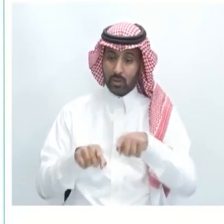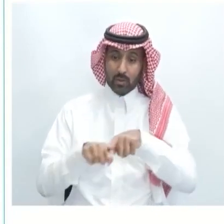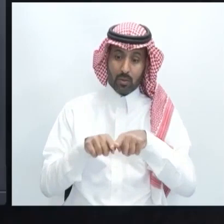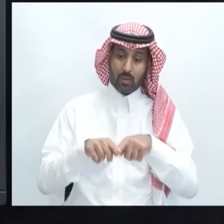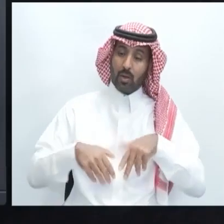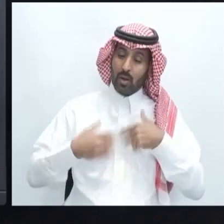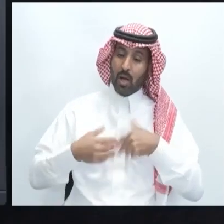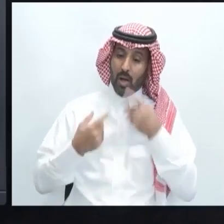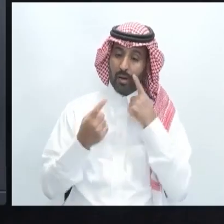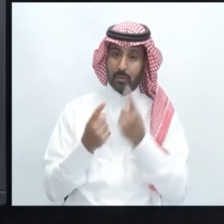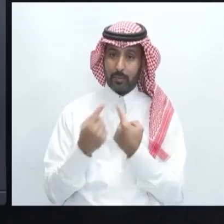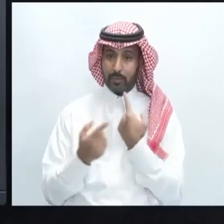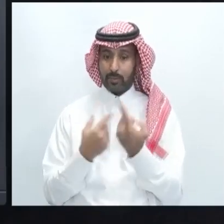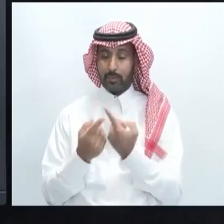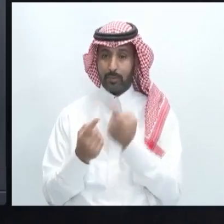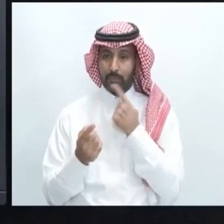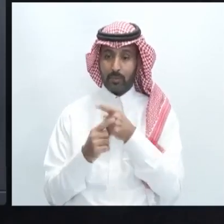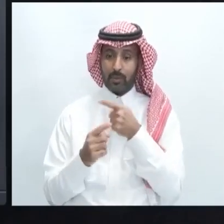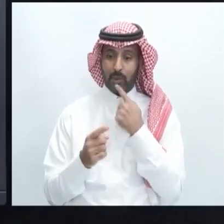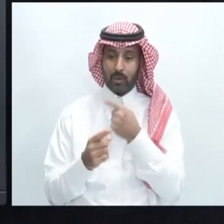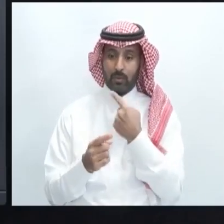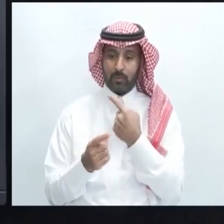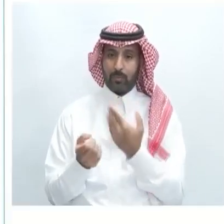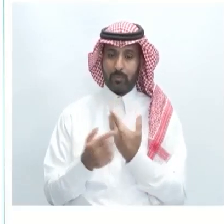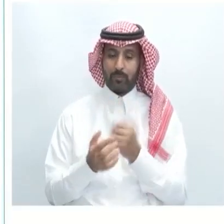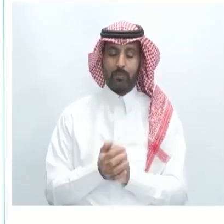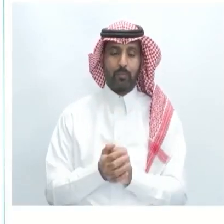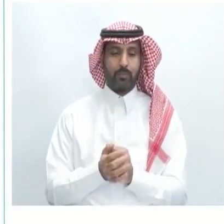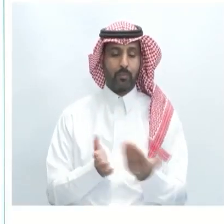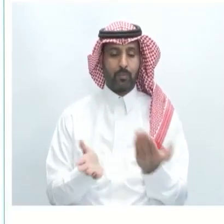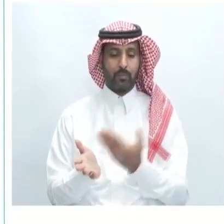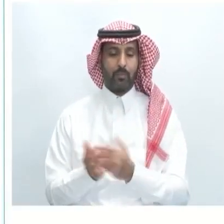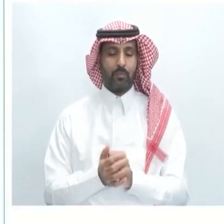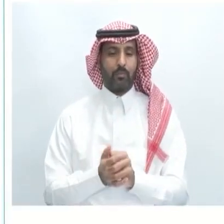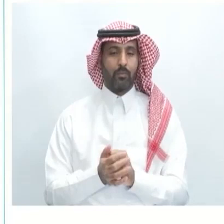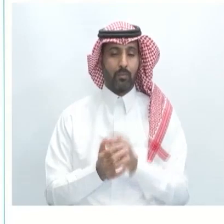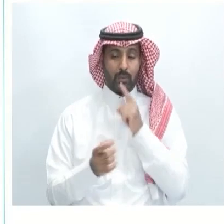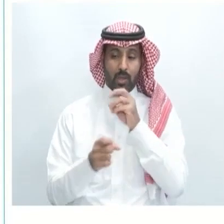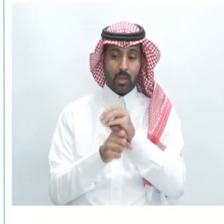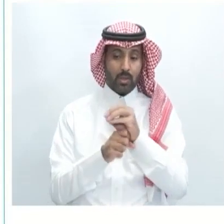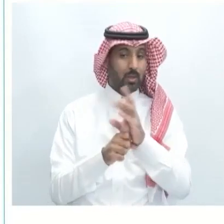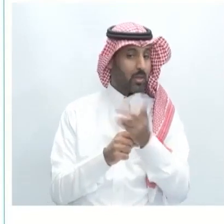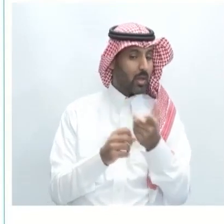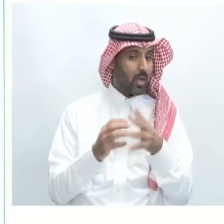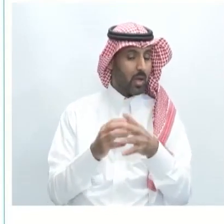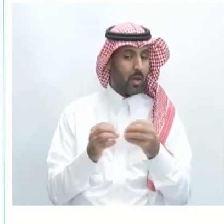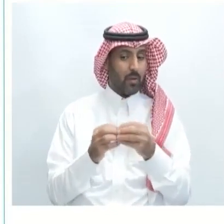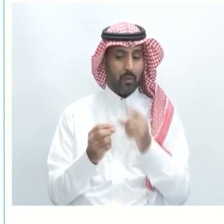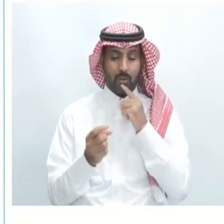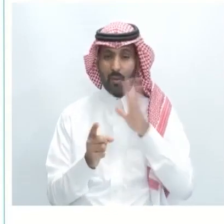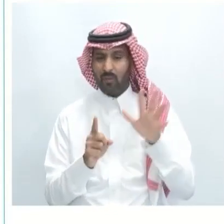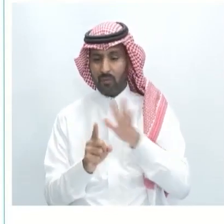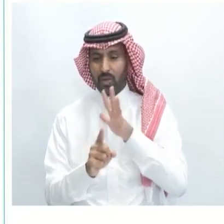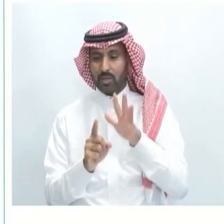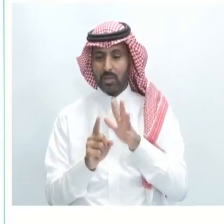a joke or a prank that you pulled on one of your friends. Explain the effect the